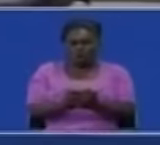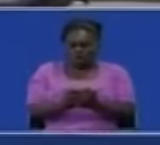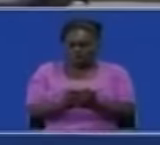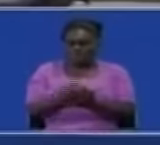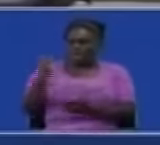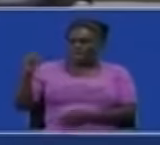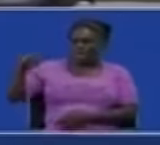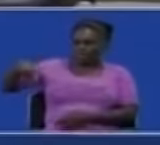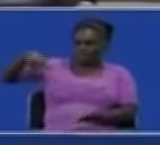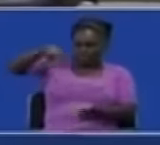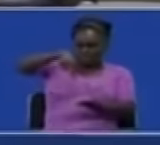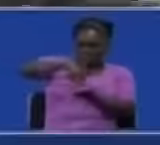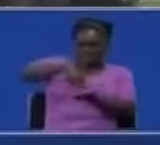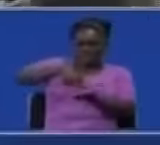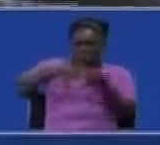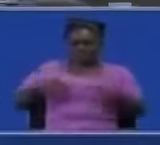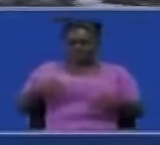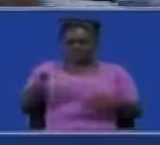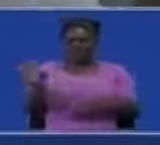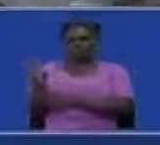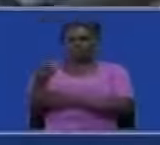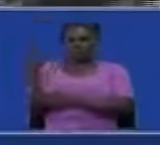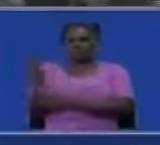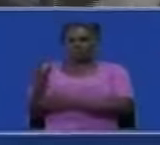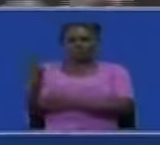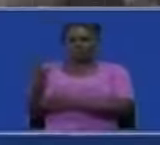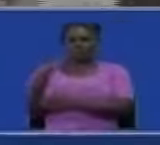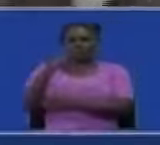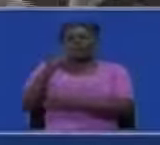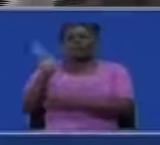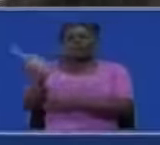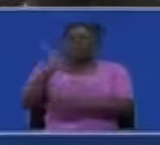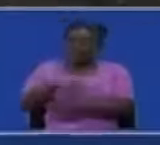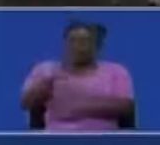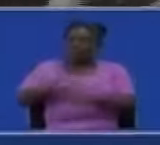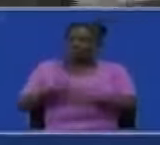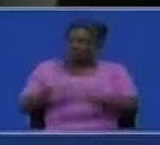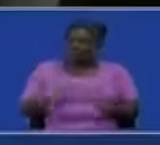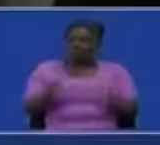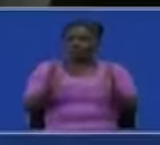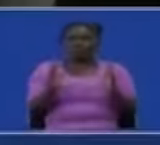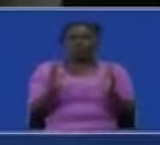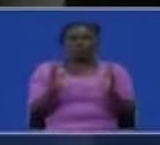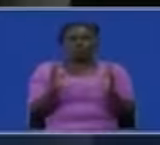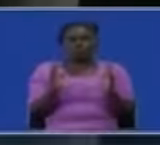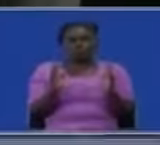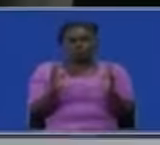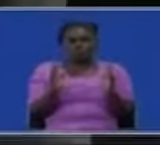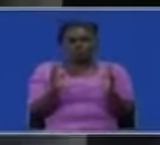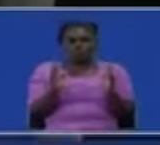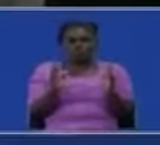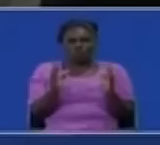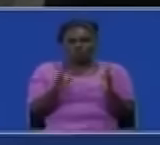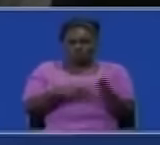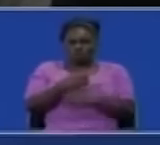and aspiring leaders on Wednesday with fresh threats to resume street demonstrations. The last time we went, the COD